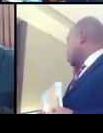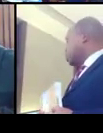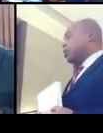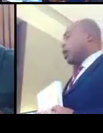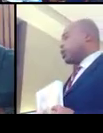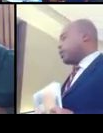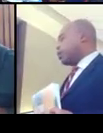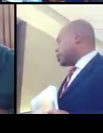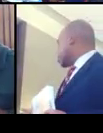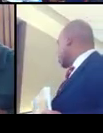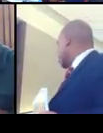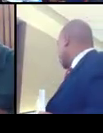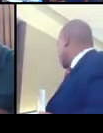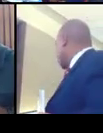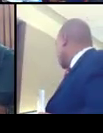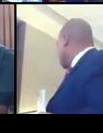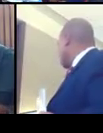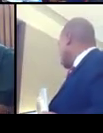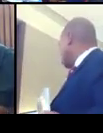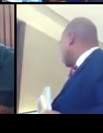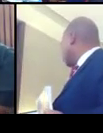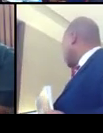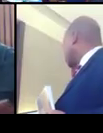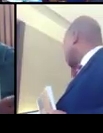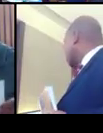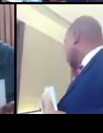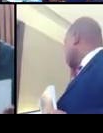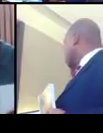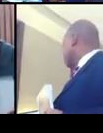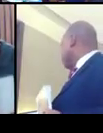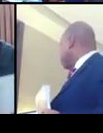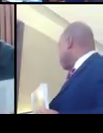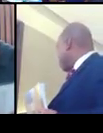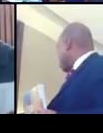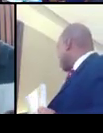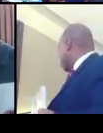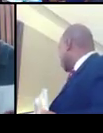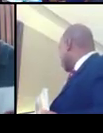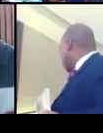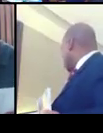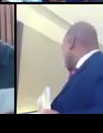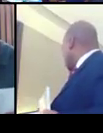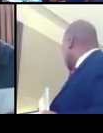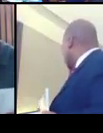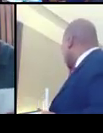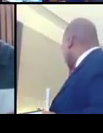on this one to see new housing developments and we'll stop at a, pretty nice little, corner